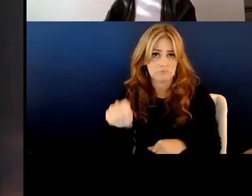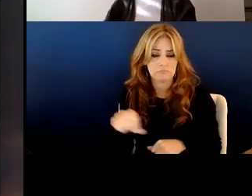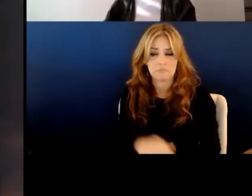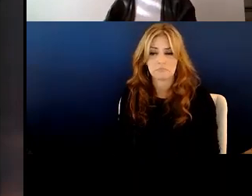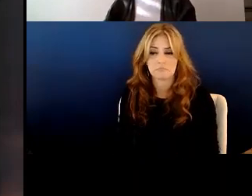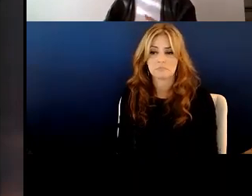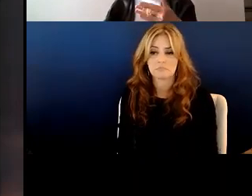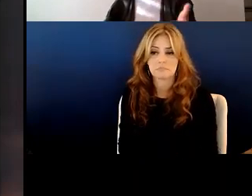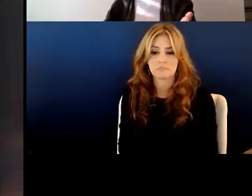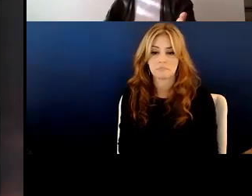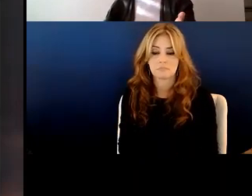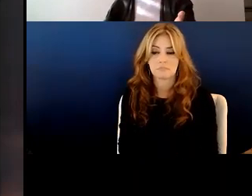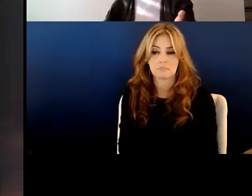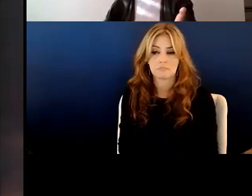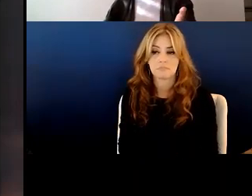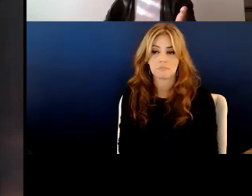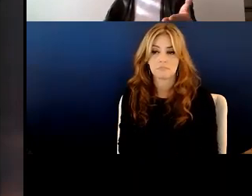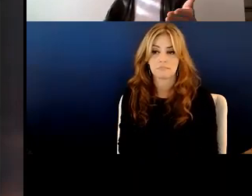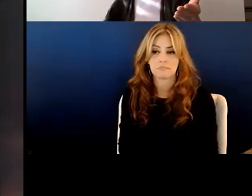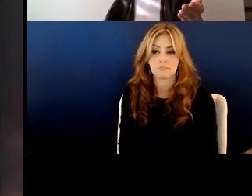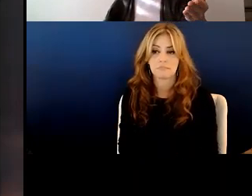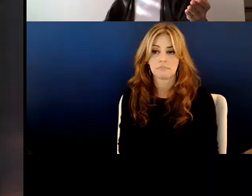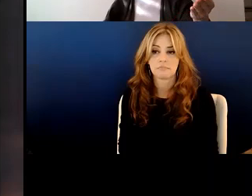I would encourage